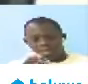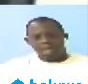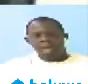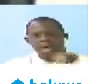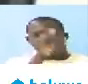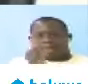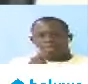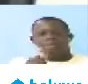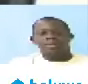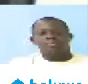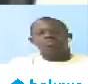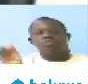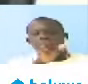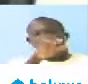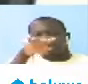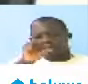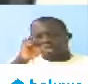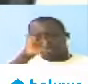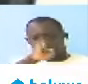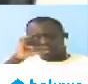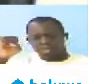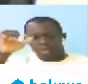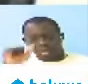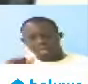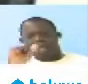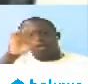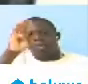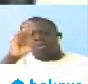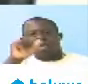Ngaklo Nyunumahari. Well, these are some of the names I can remember.